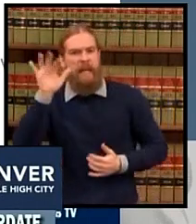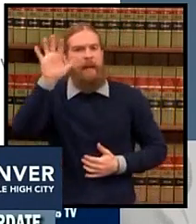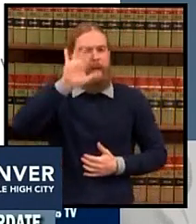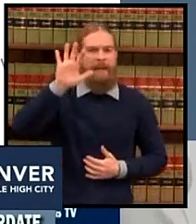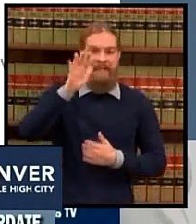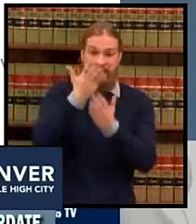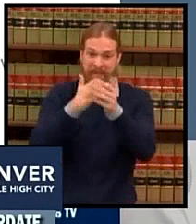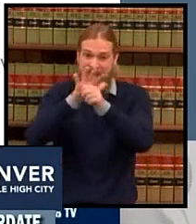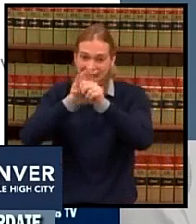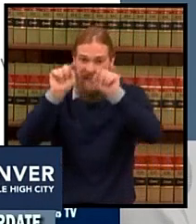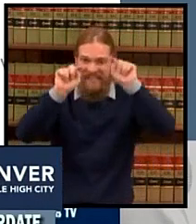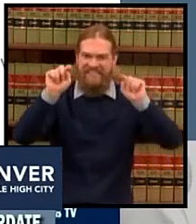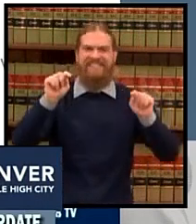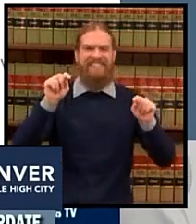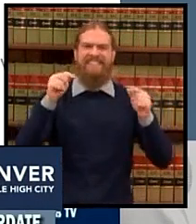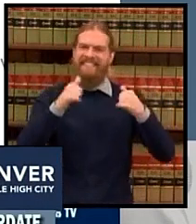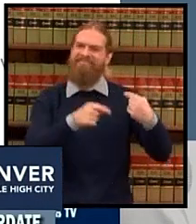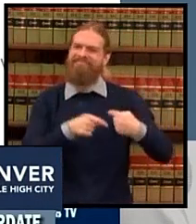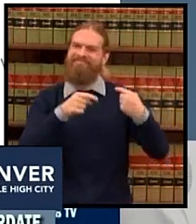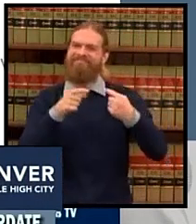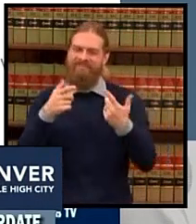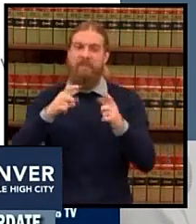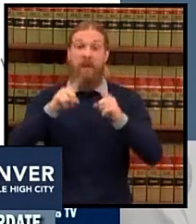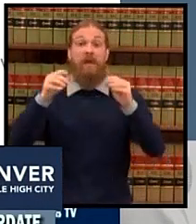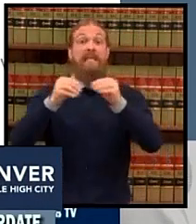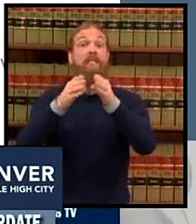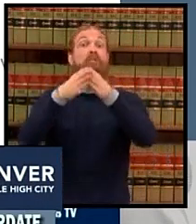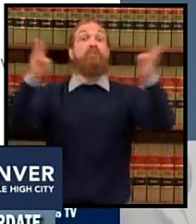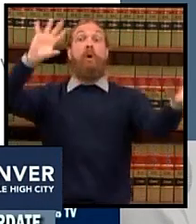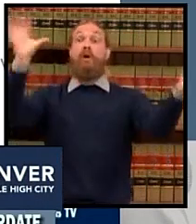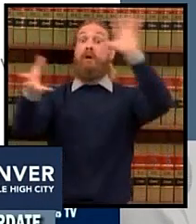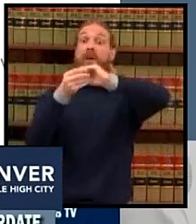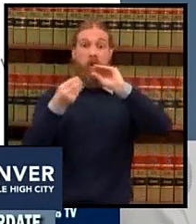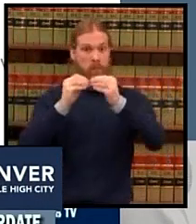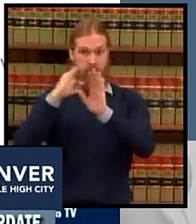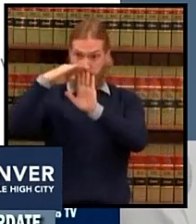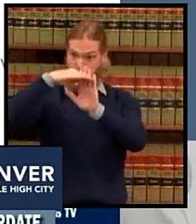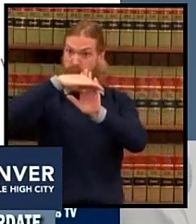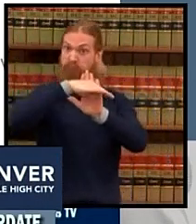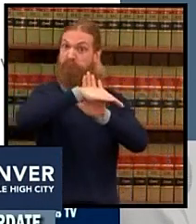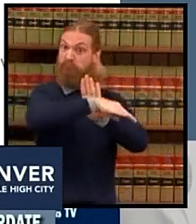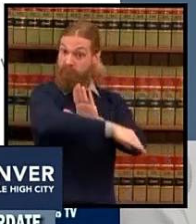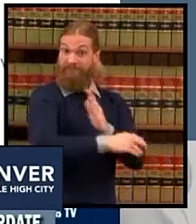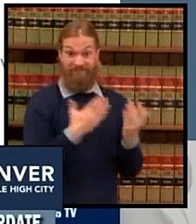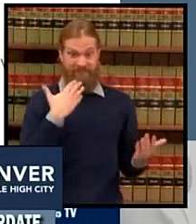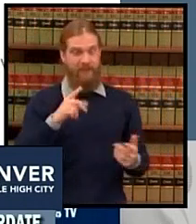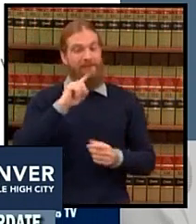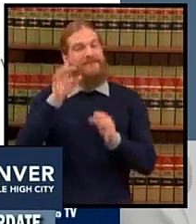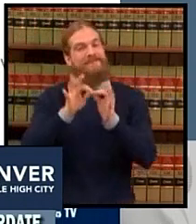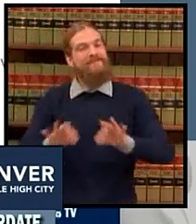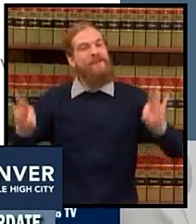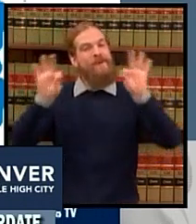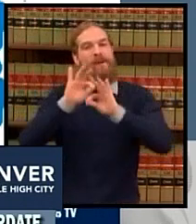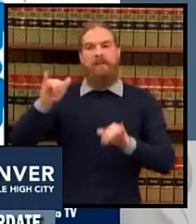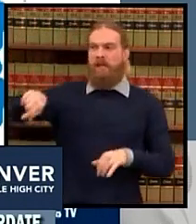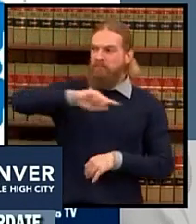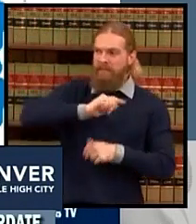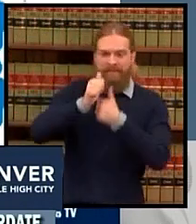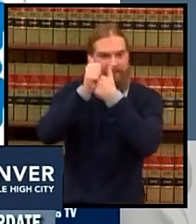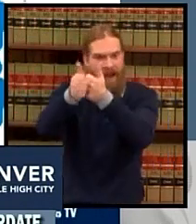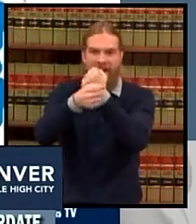again, compliance with public health orders is key to keeping that trend in the direction that we want to see. Next slide,